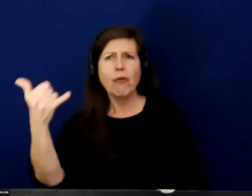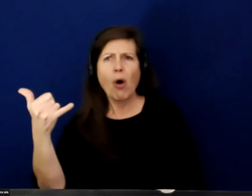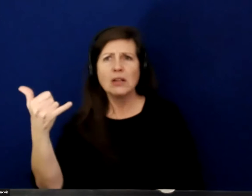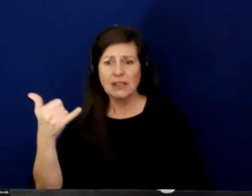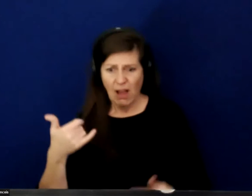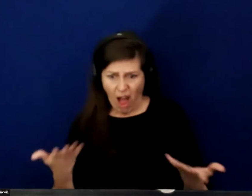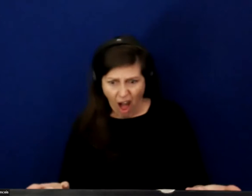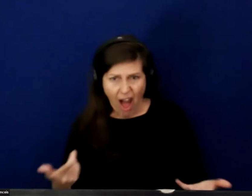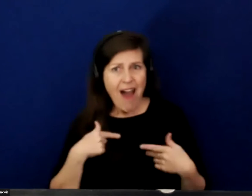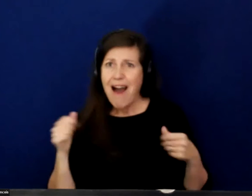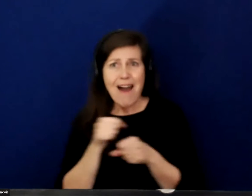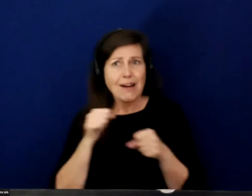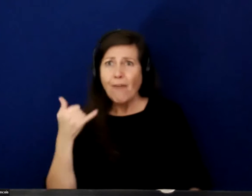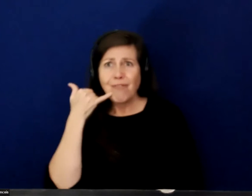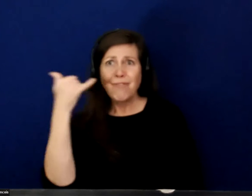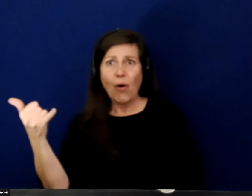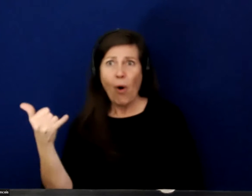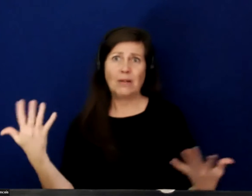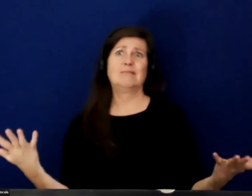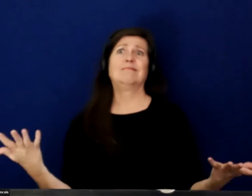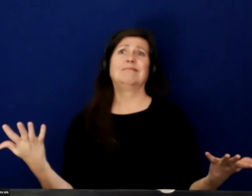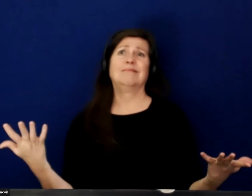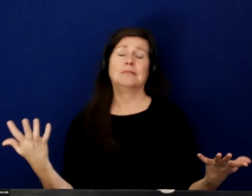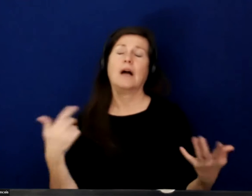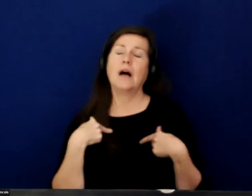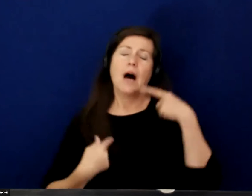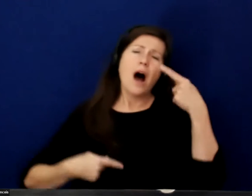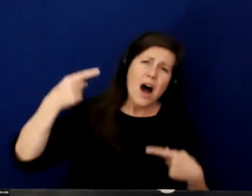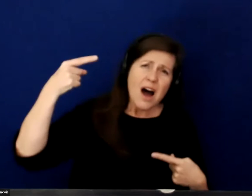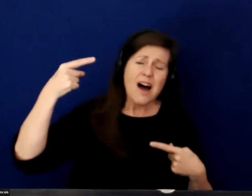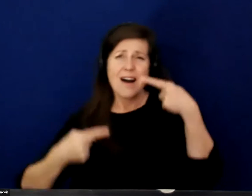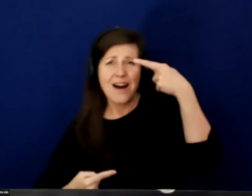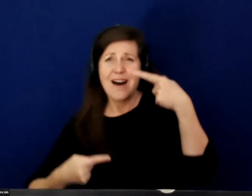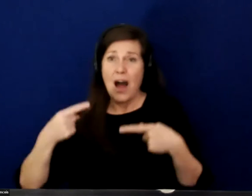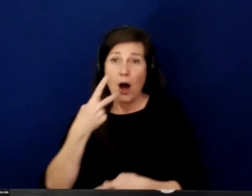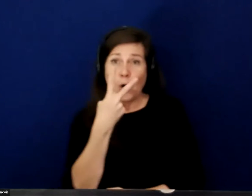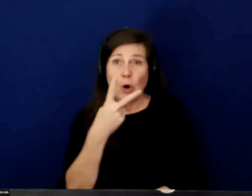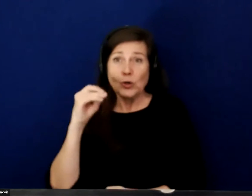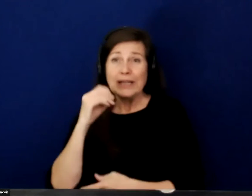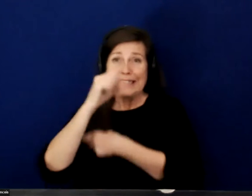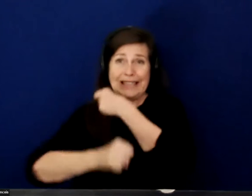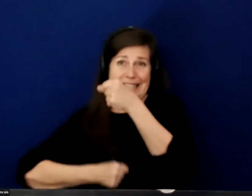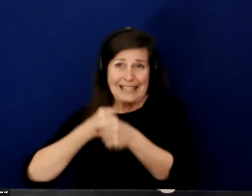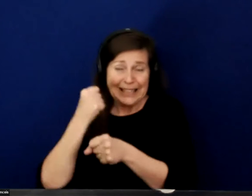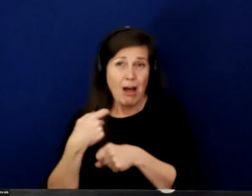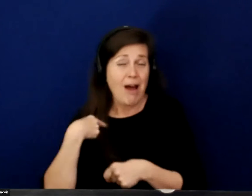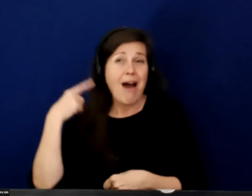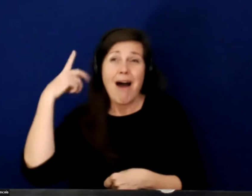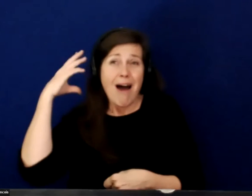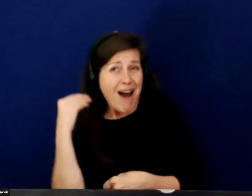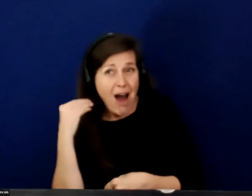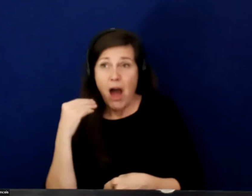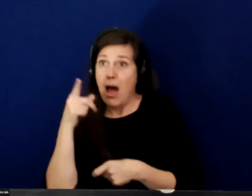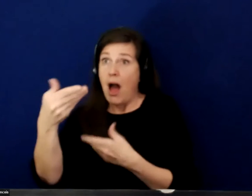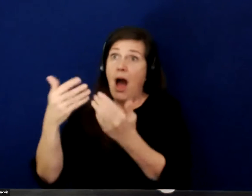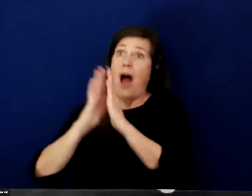call. And that we have argued about this for about 20 years. That it's not a good solution for